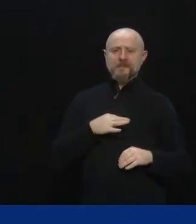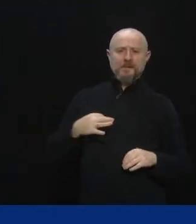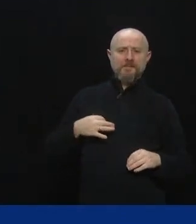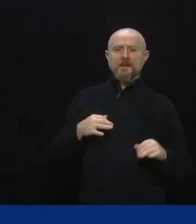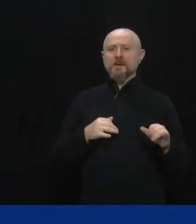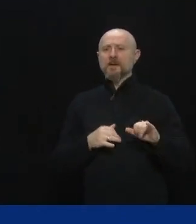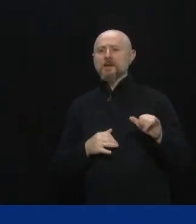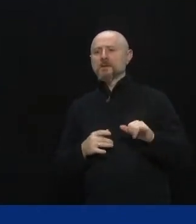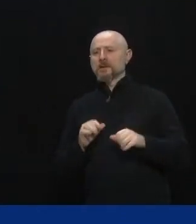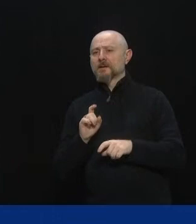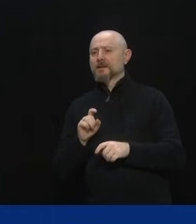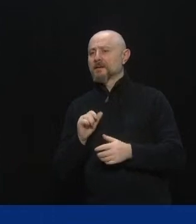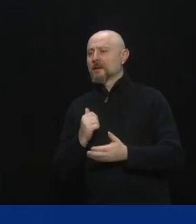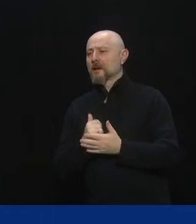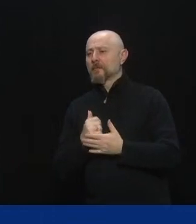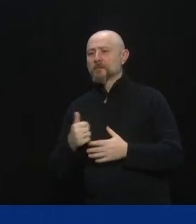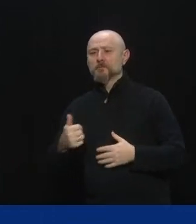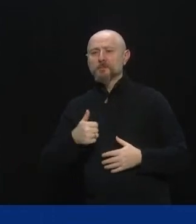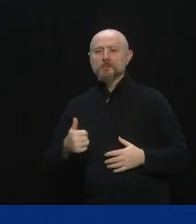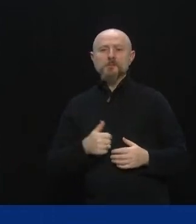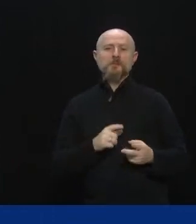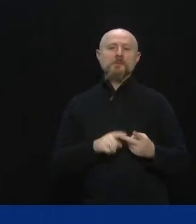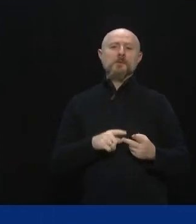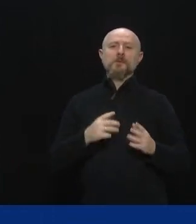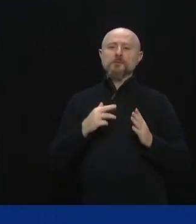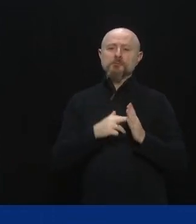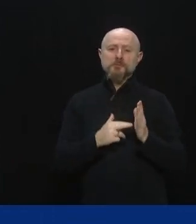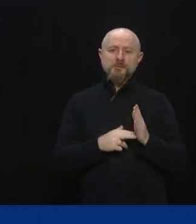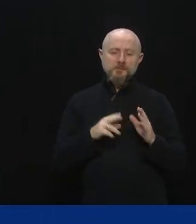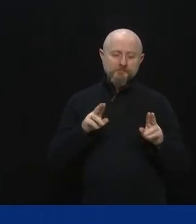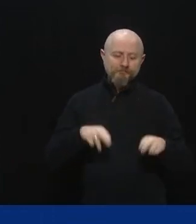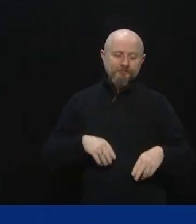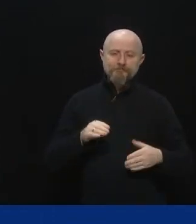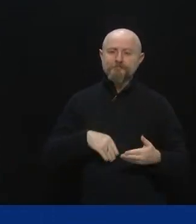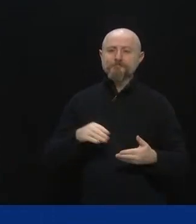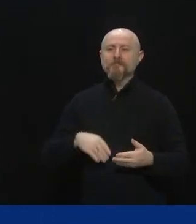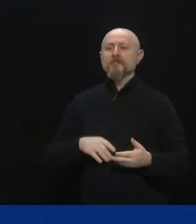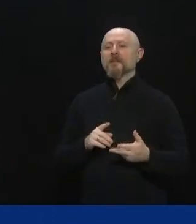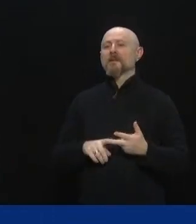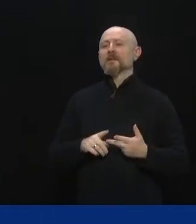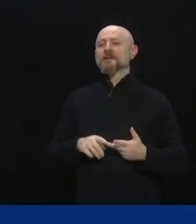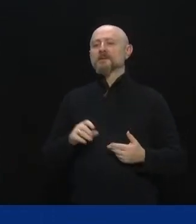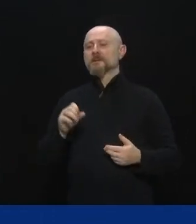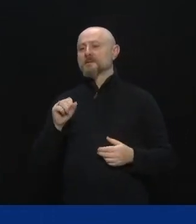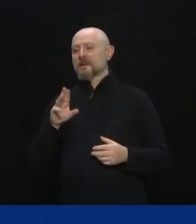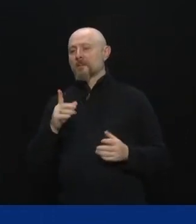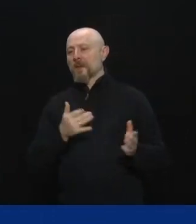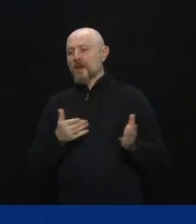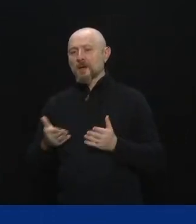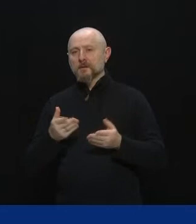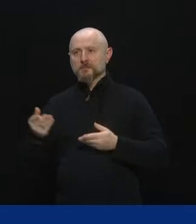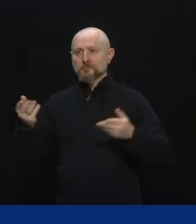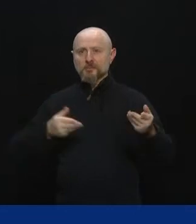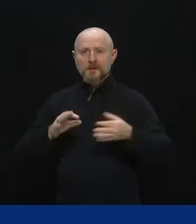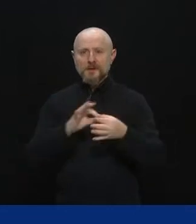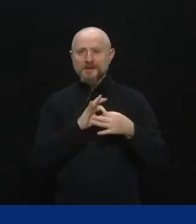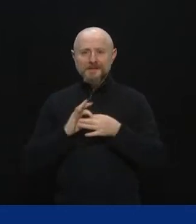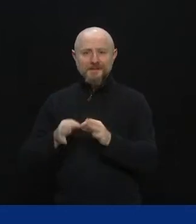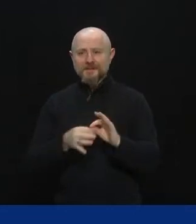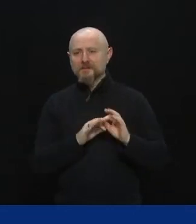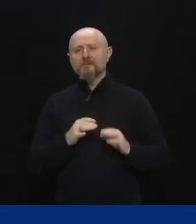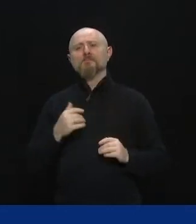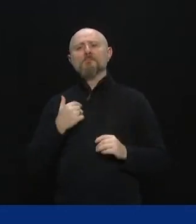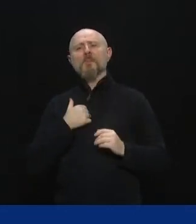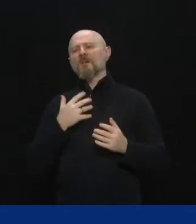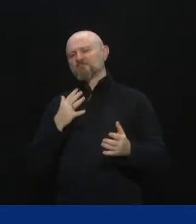transport, registration, and supply chain, believe it or not. And as you said, I can't thank our doctors,